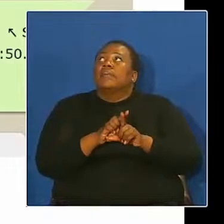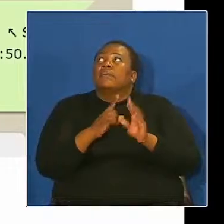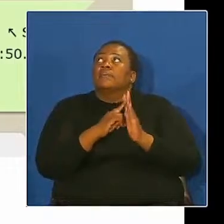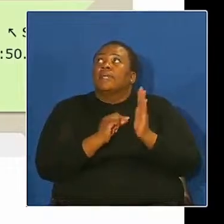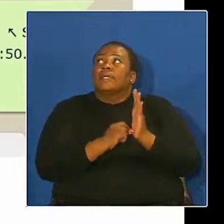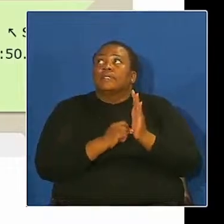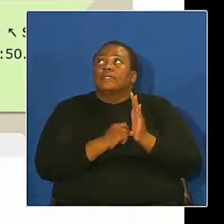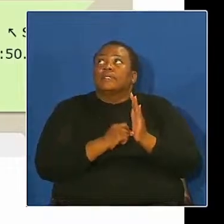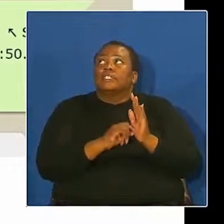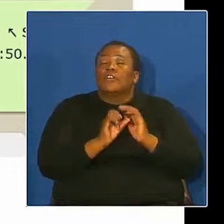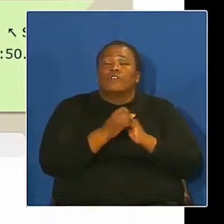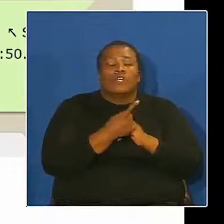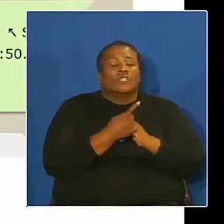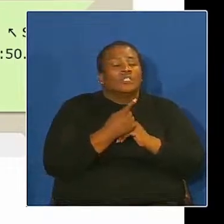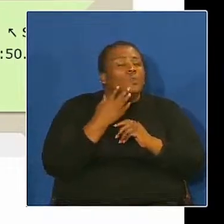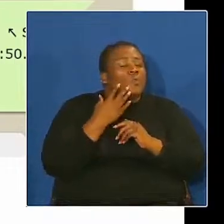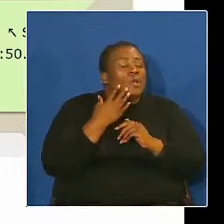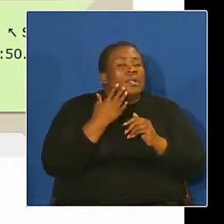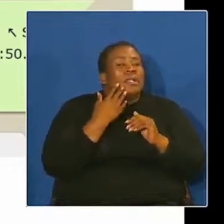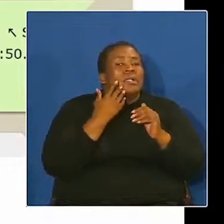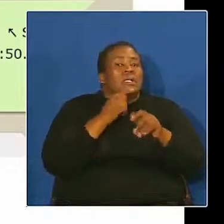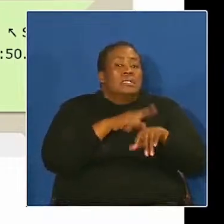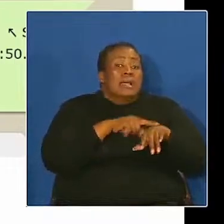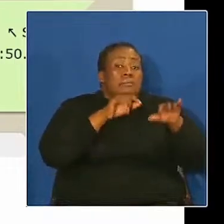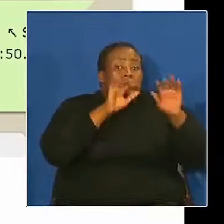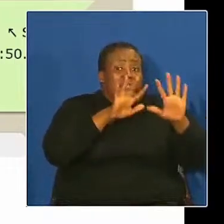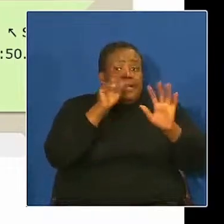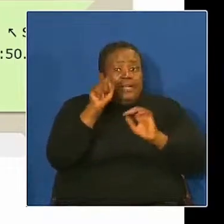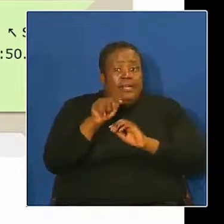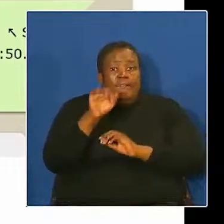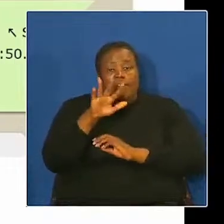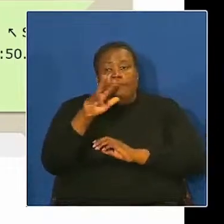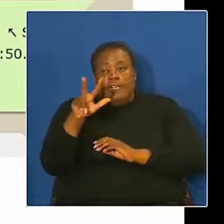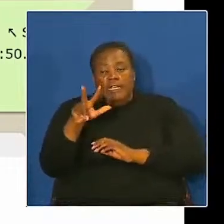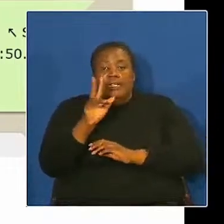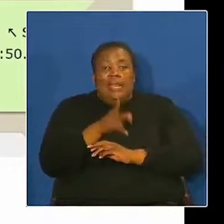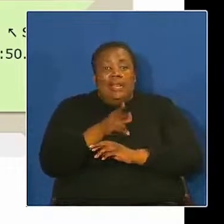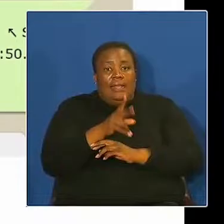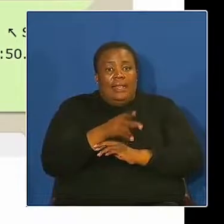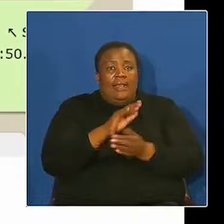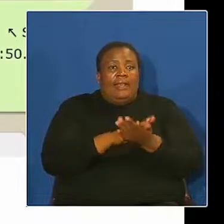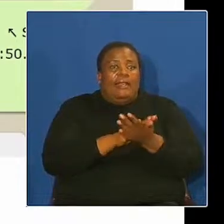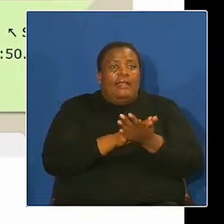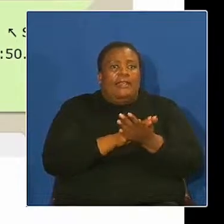date, firstly at 10:58 and then secondly at 11:24,